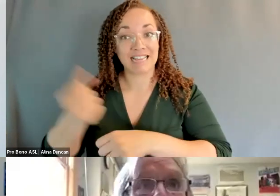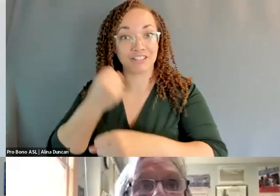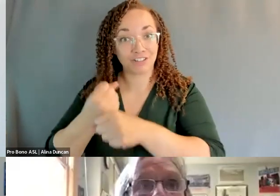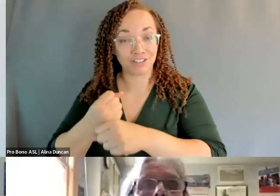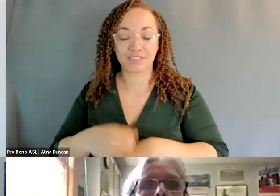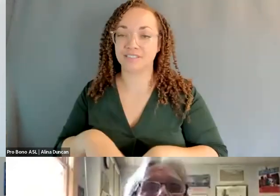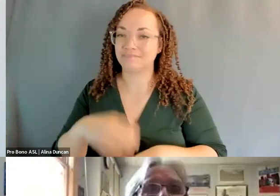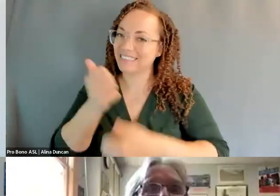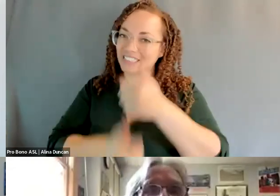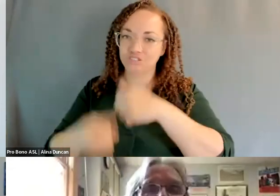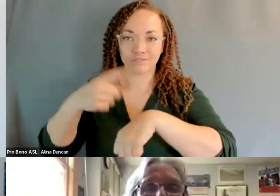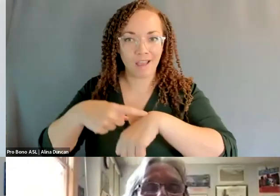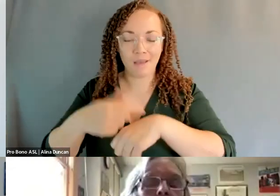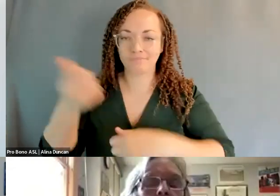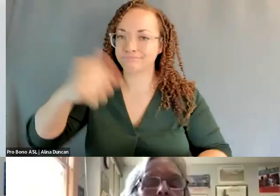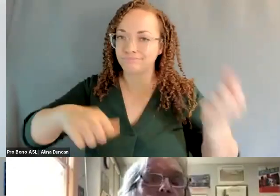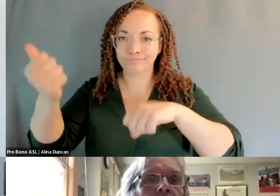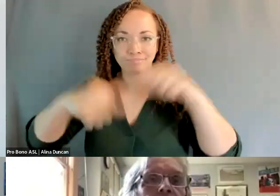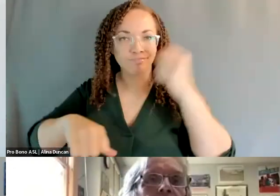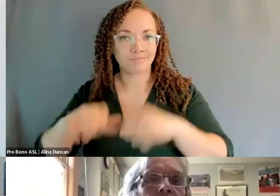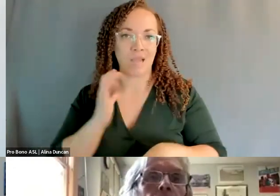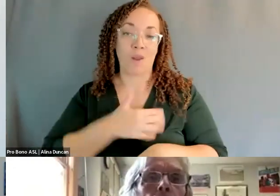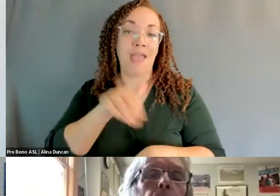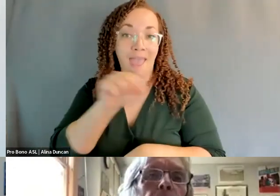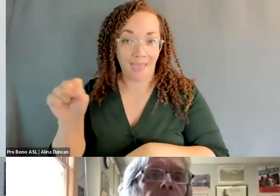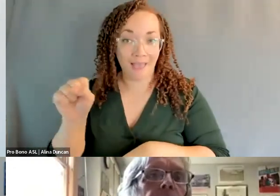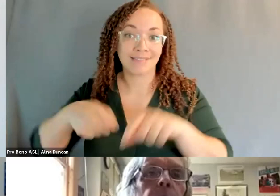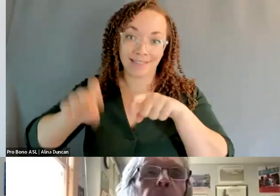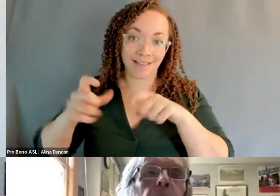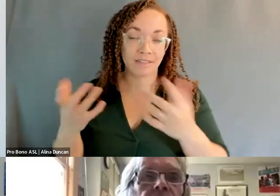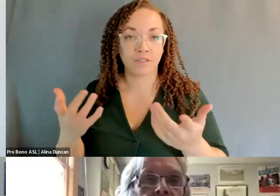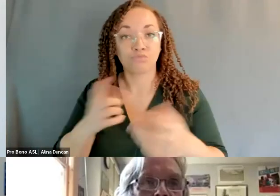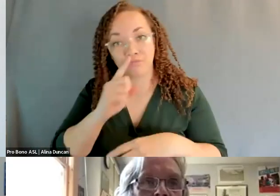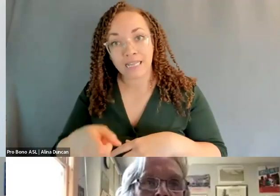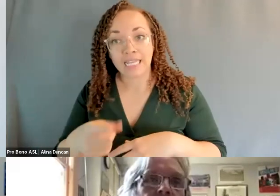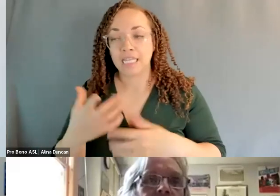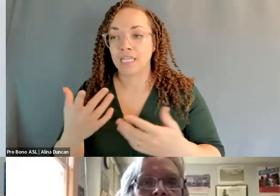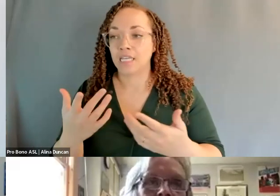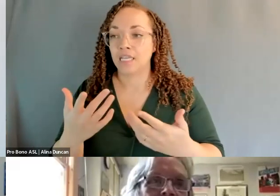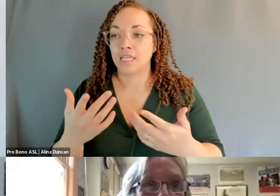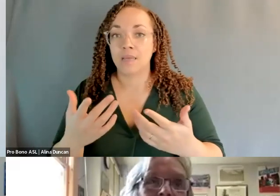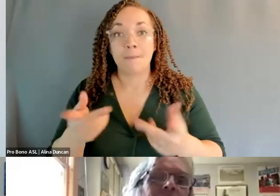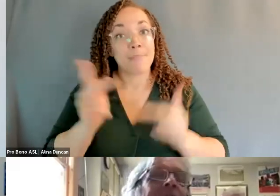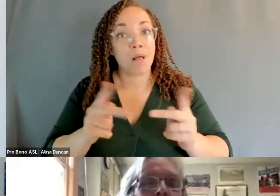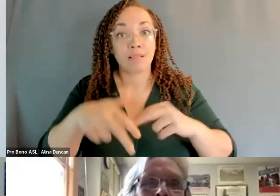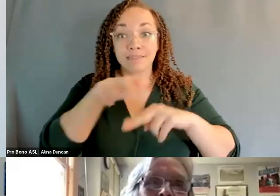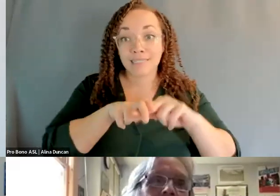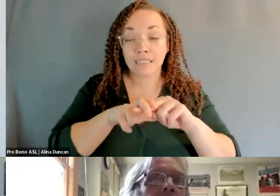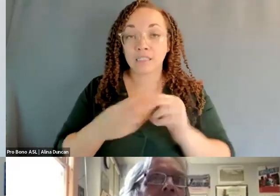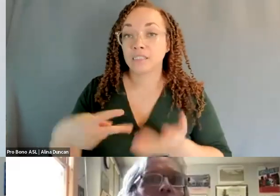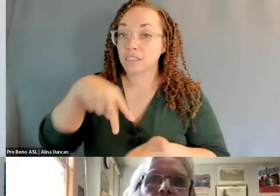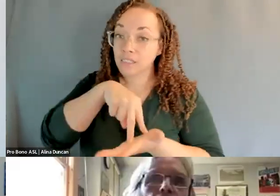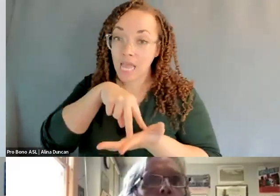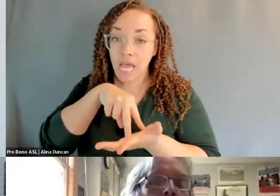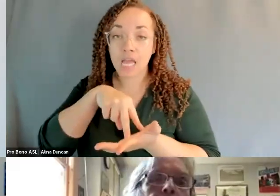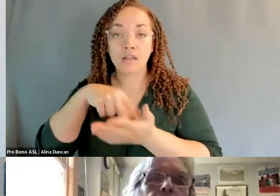years. It basically decriminalizes a person's ability to sit, stand, lay